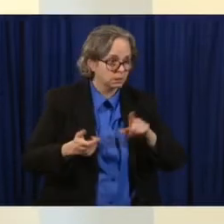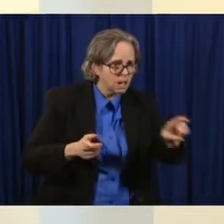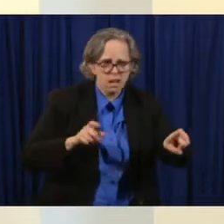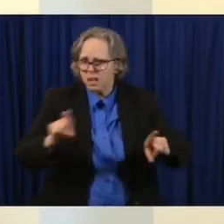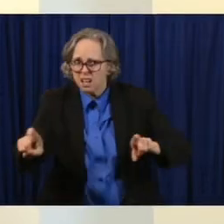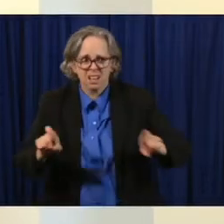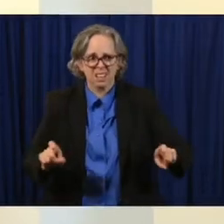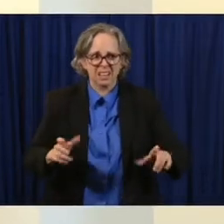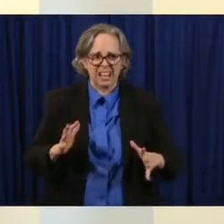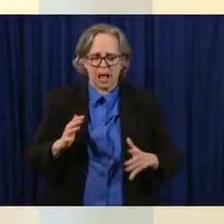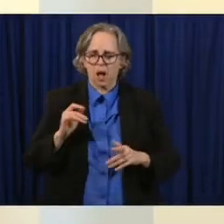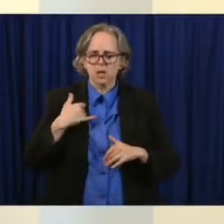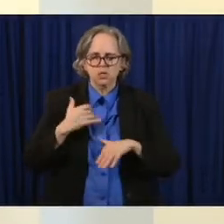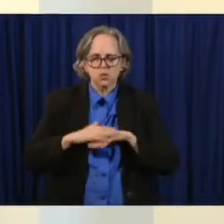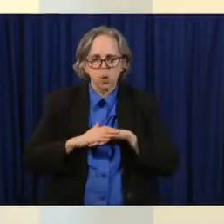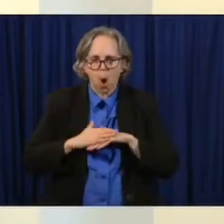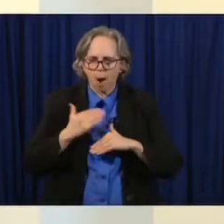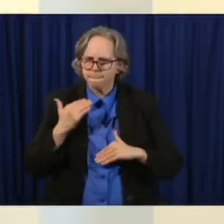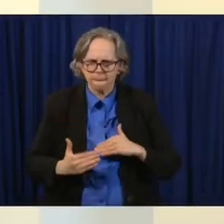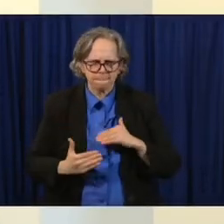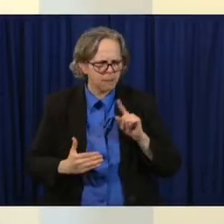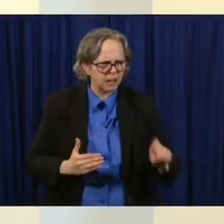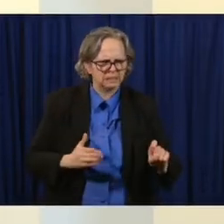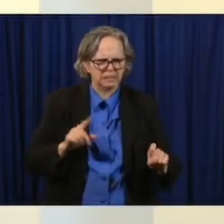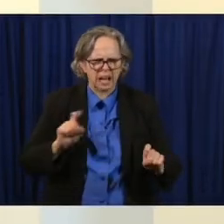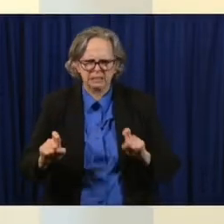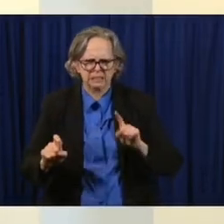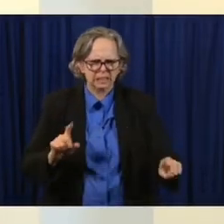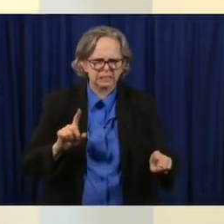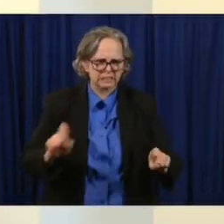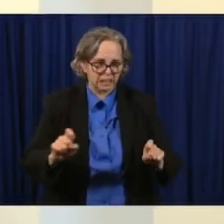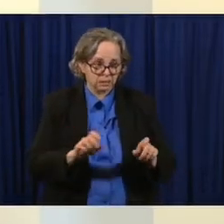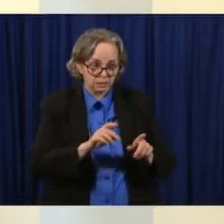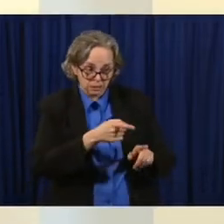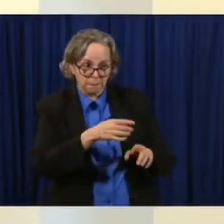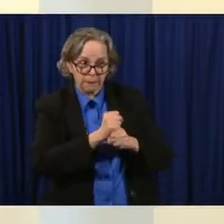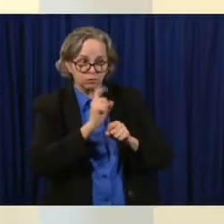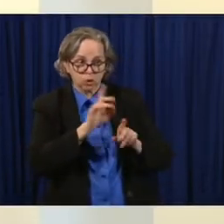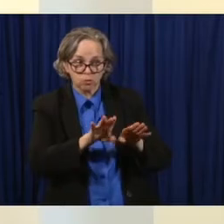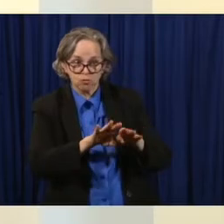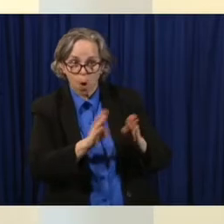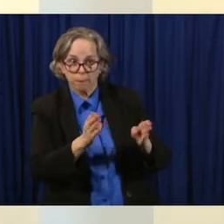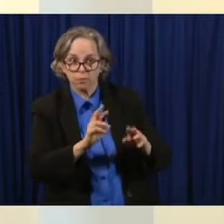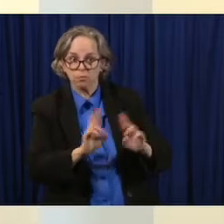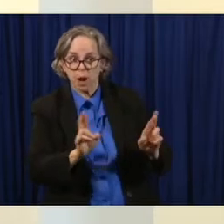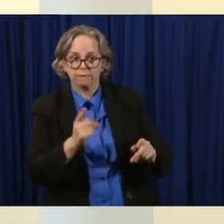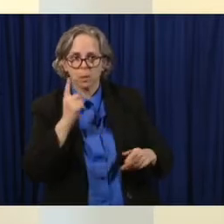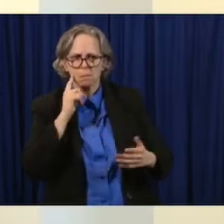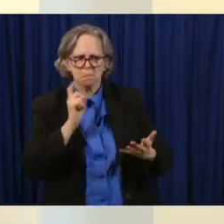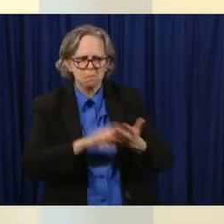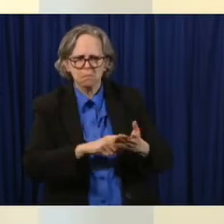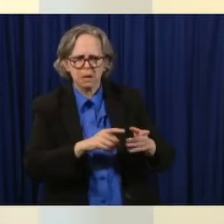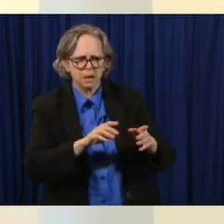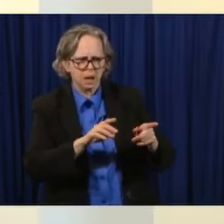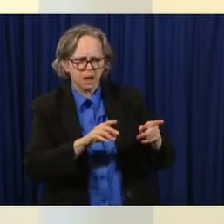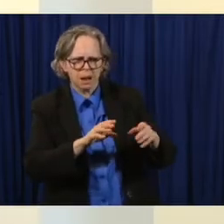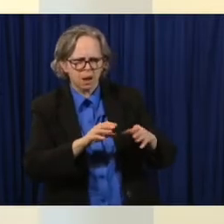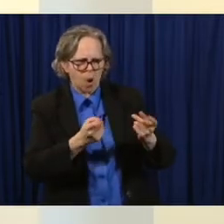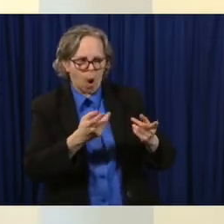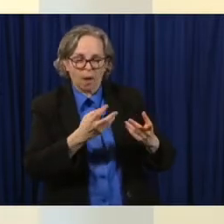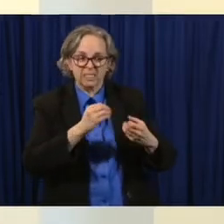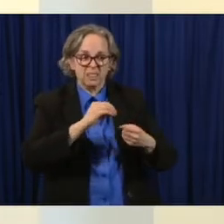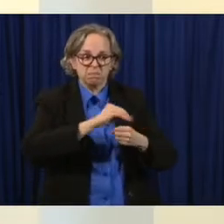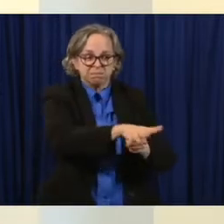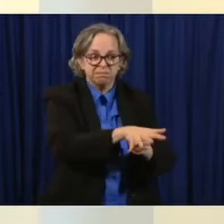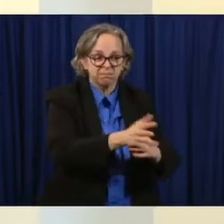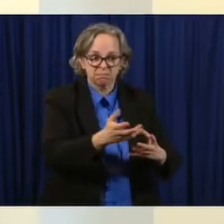that dial and open up some of the things that we can do, whether we see an outbreak in a business or in a community, ultimately someday